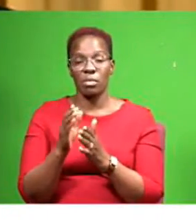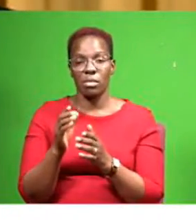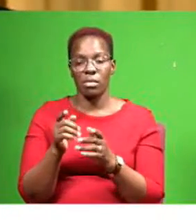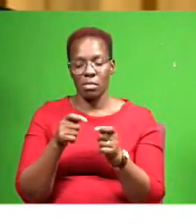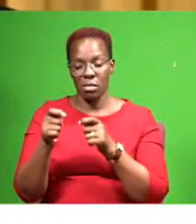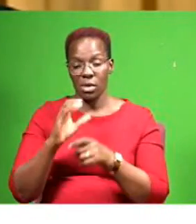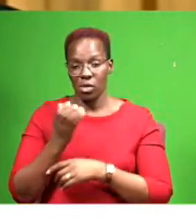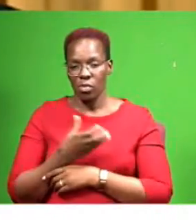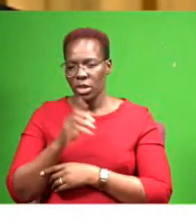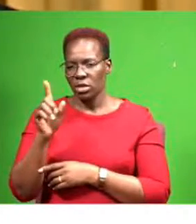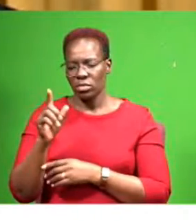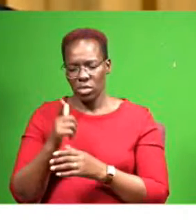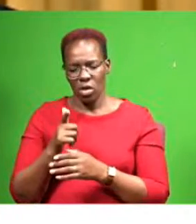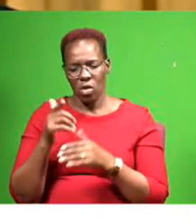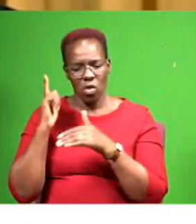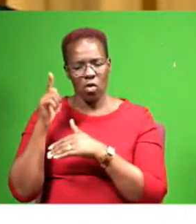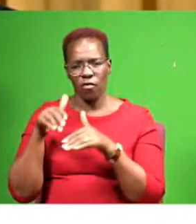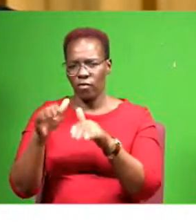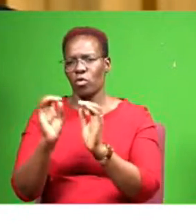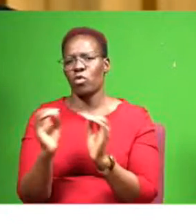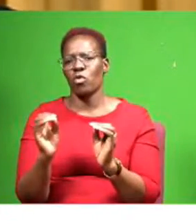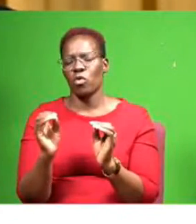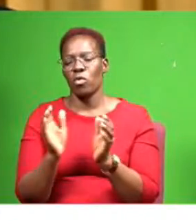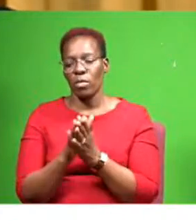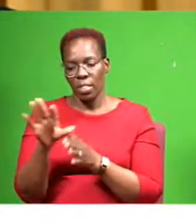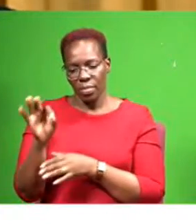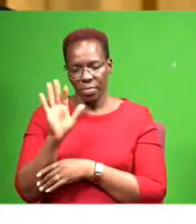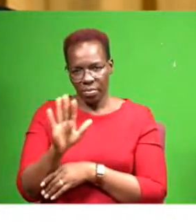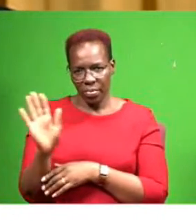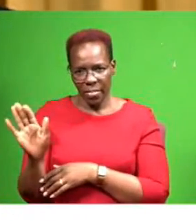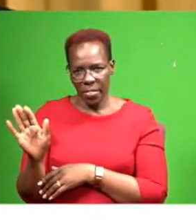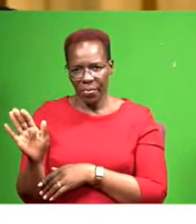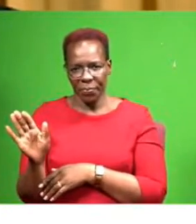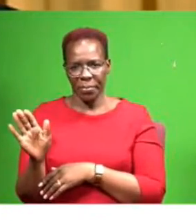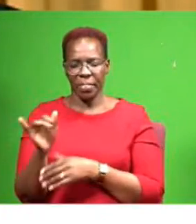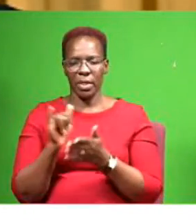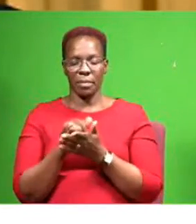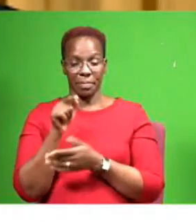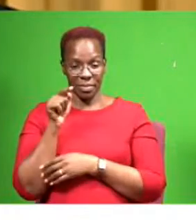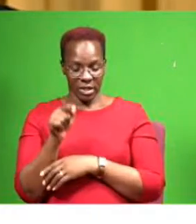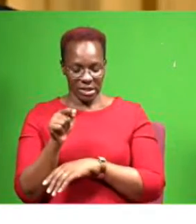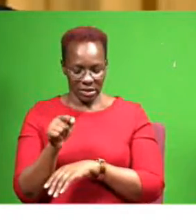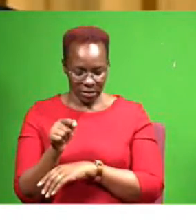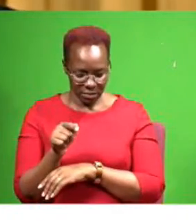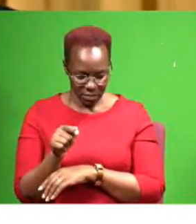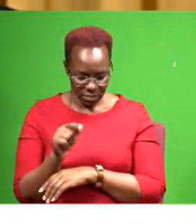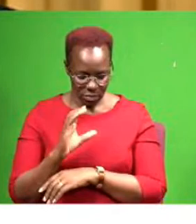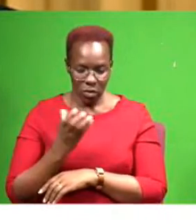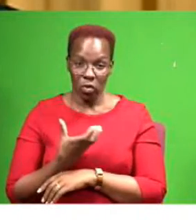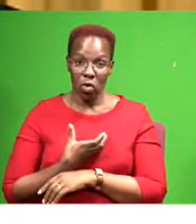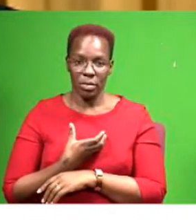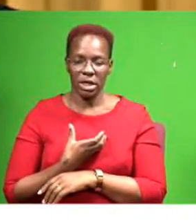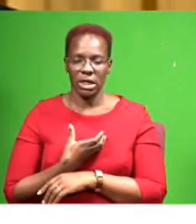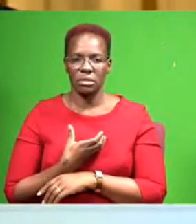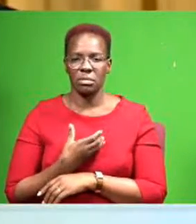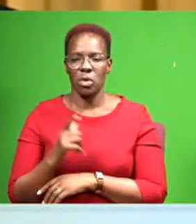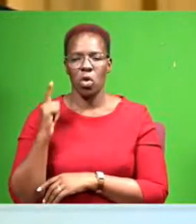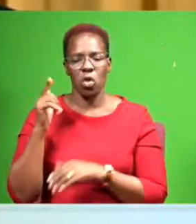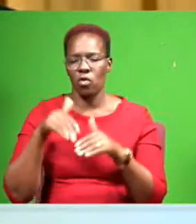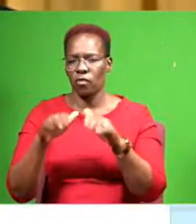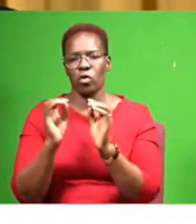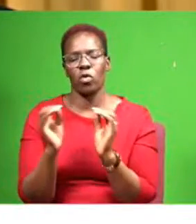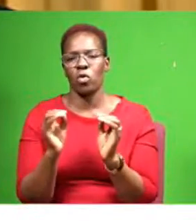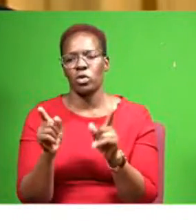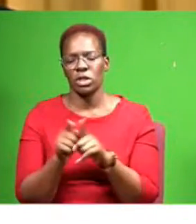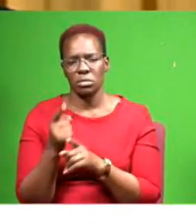unlawful, with their finding that these committees were unlawful, I find that the